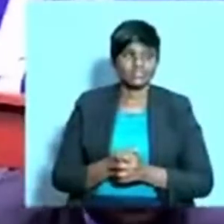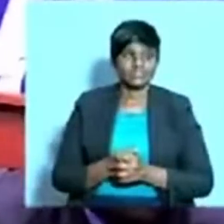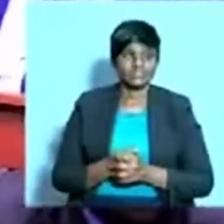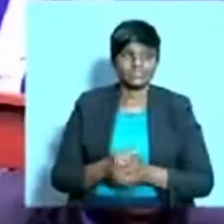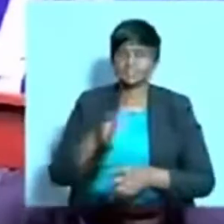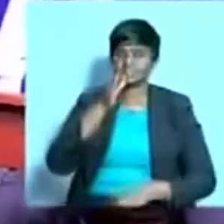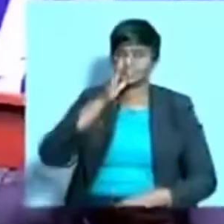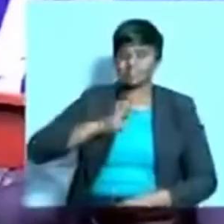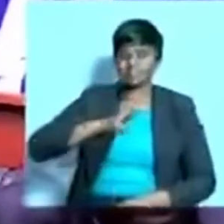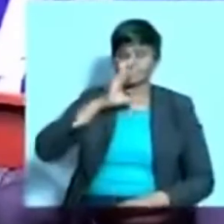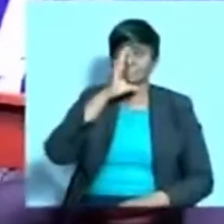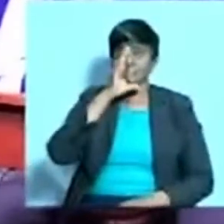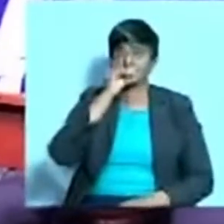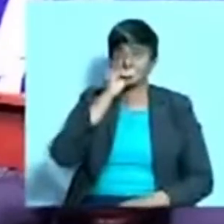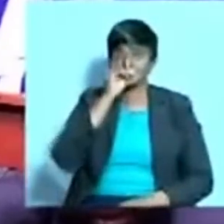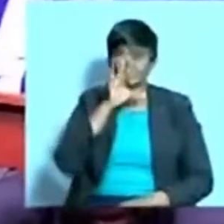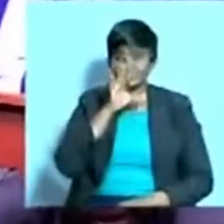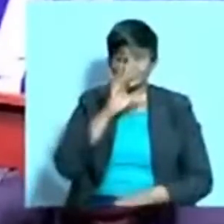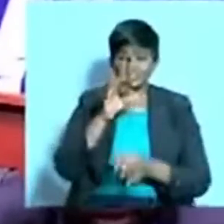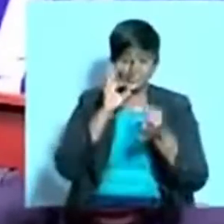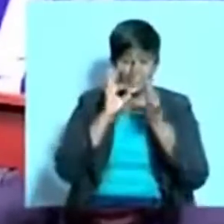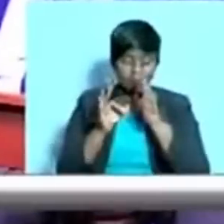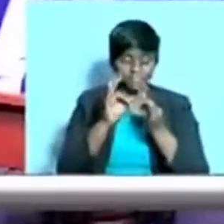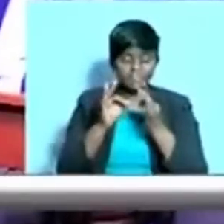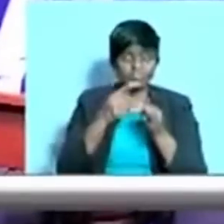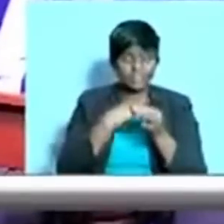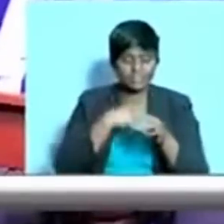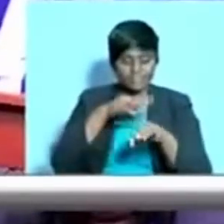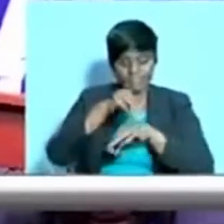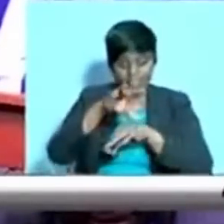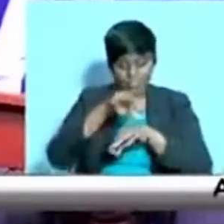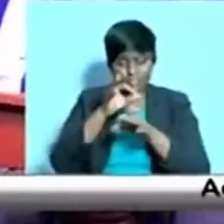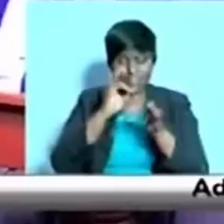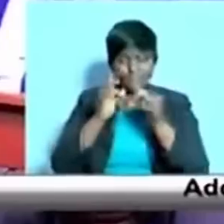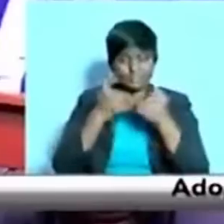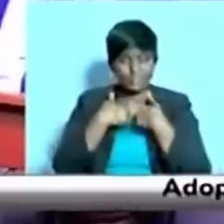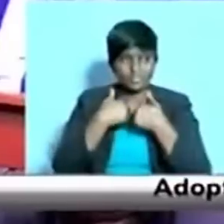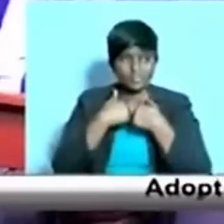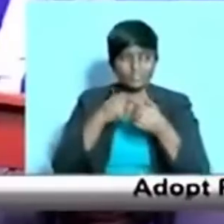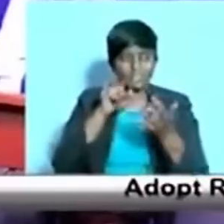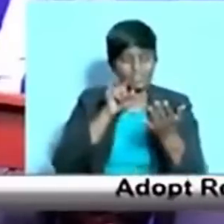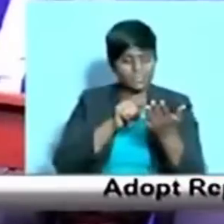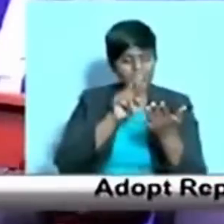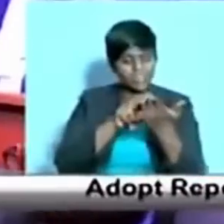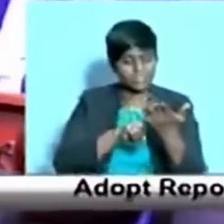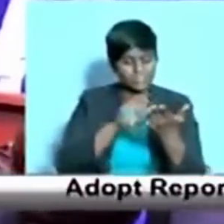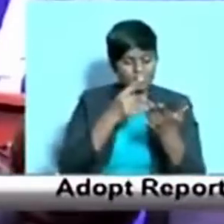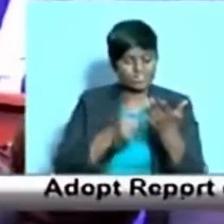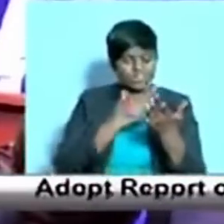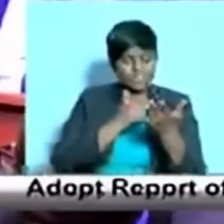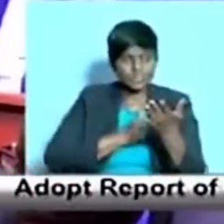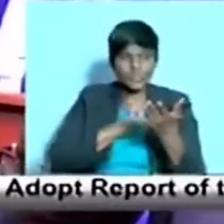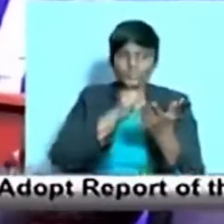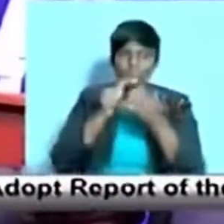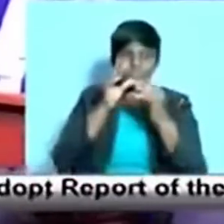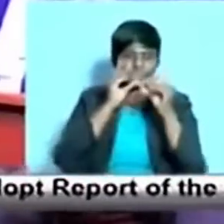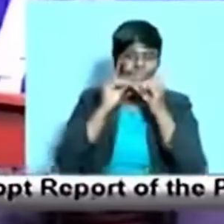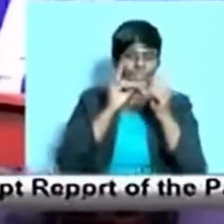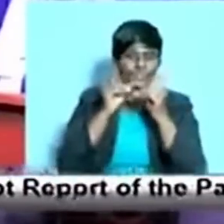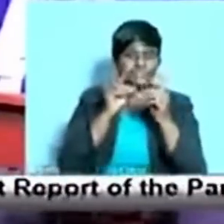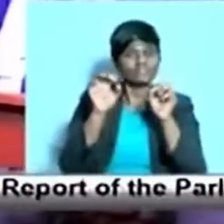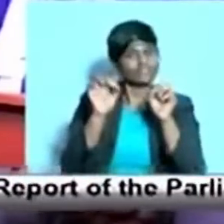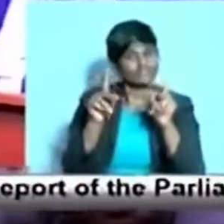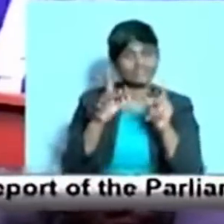Madam Speaker, if I am guided, if there is a part of the report which I must not debate, that will be